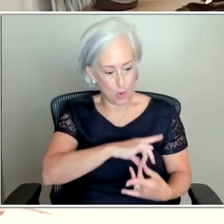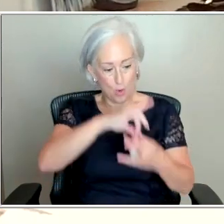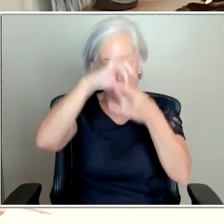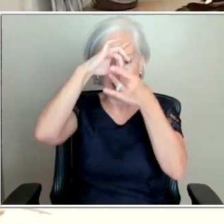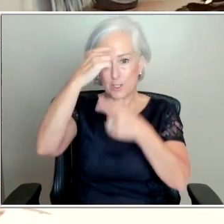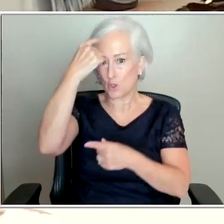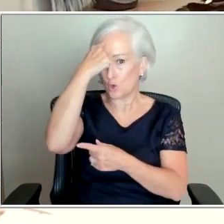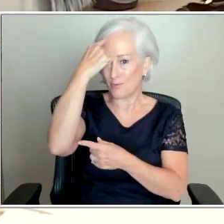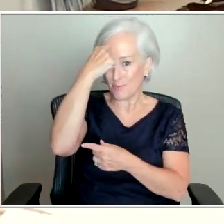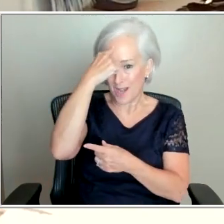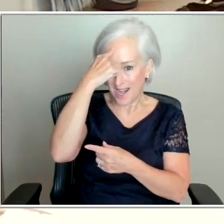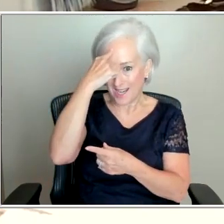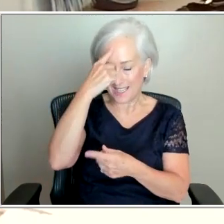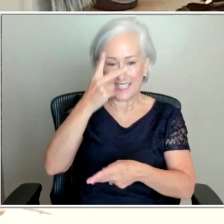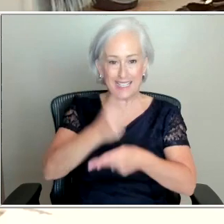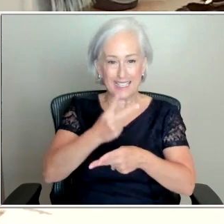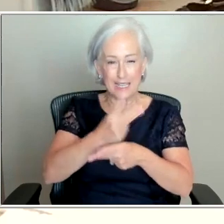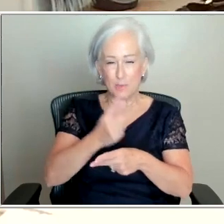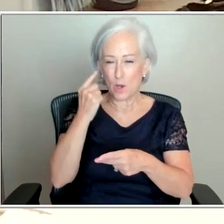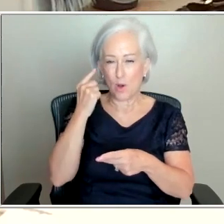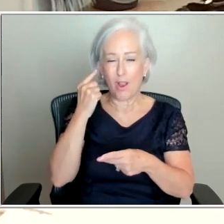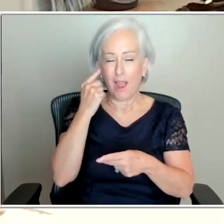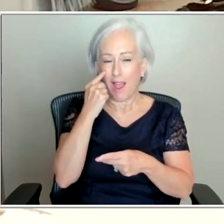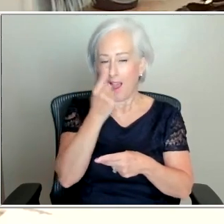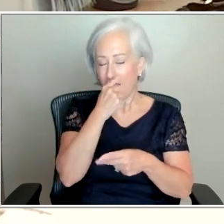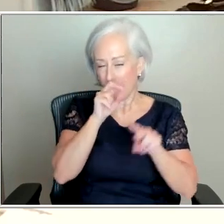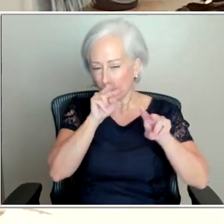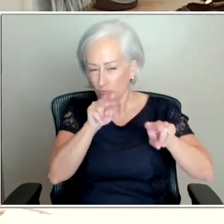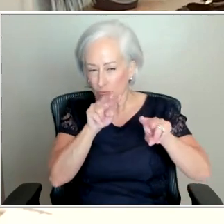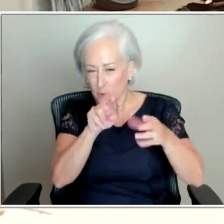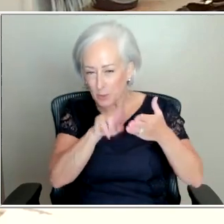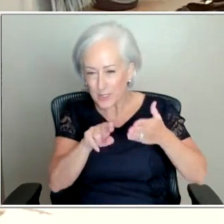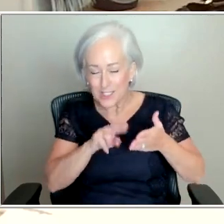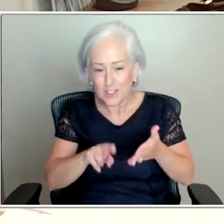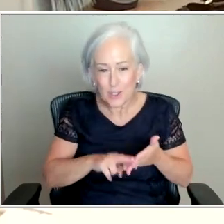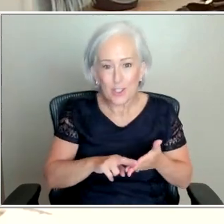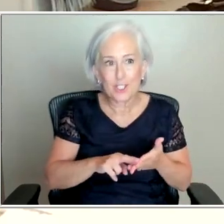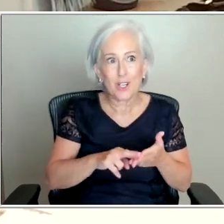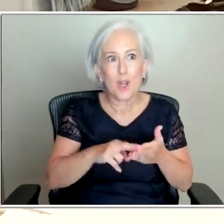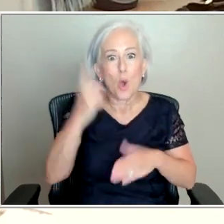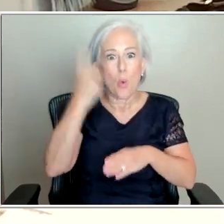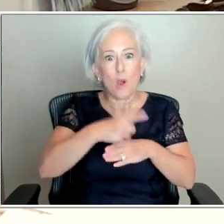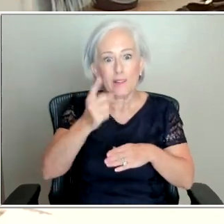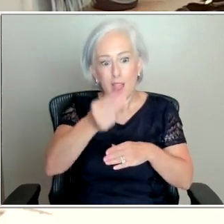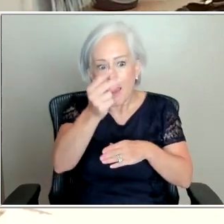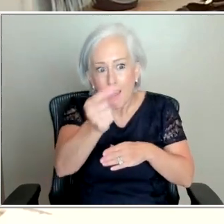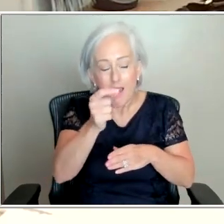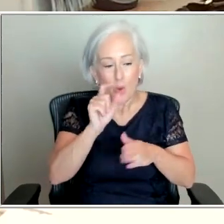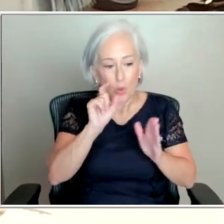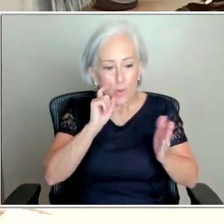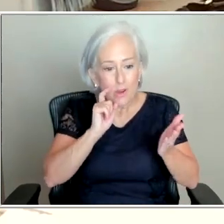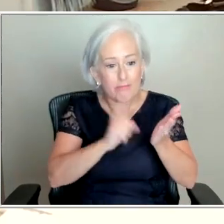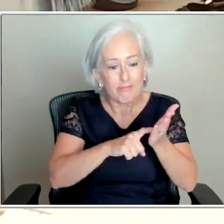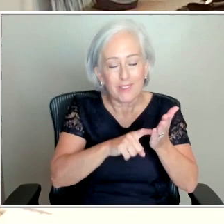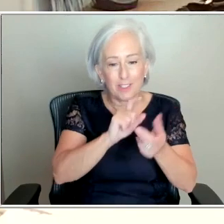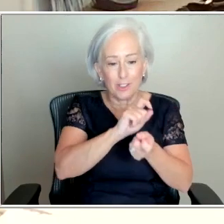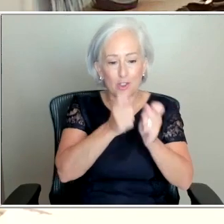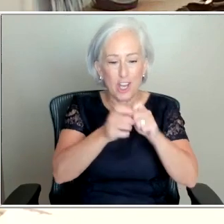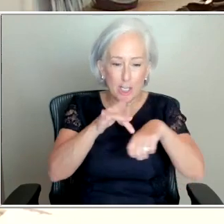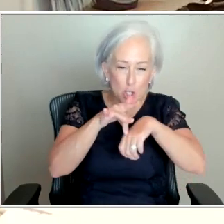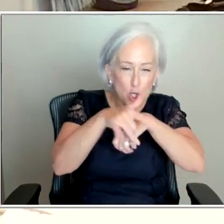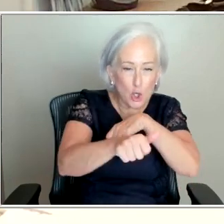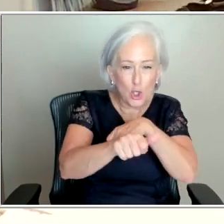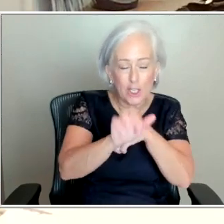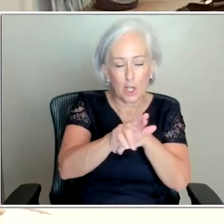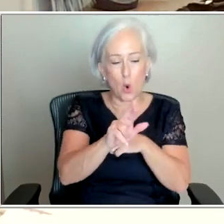things, and then keep your eye on the research, because the day is coming when we're going to be able to spot those changes early or identify people